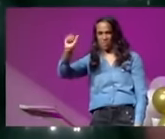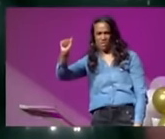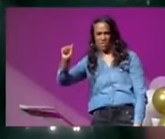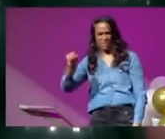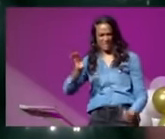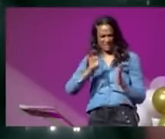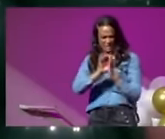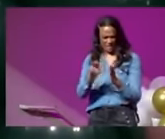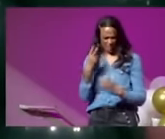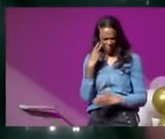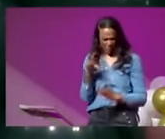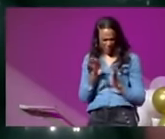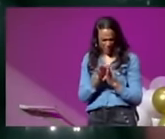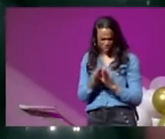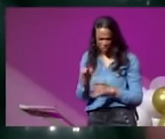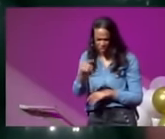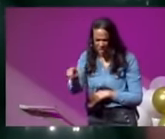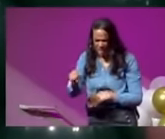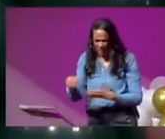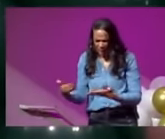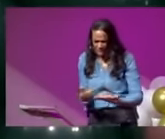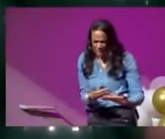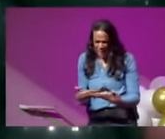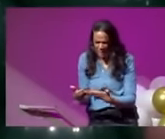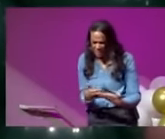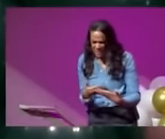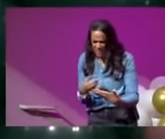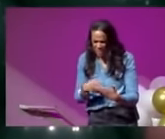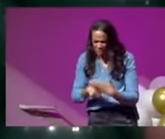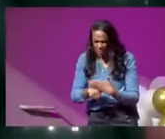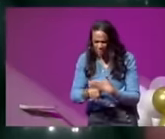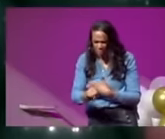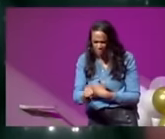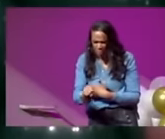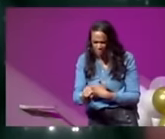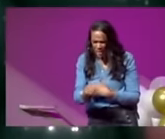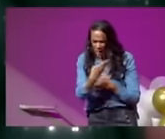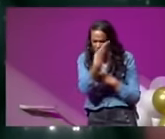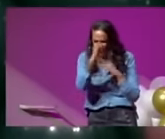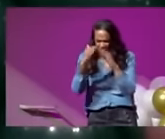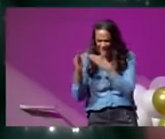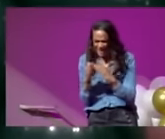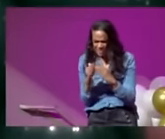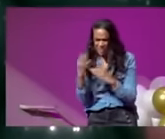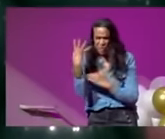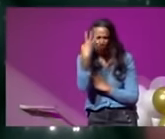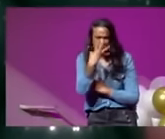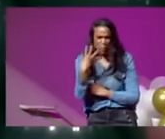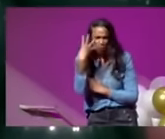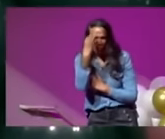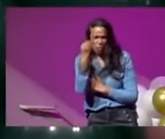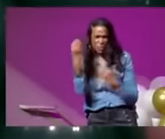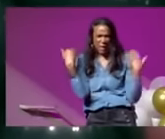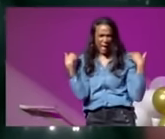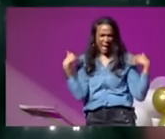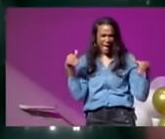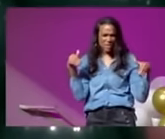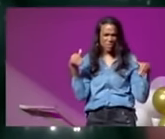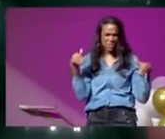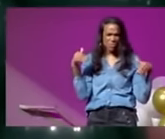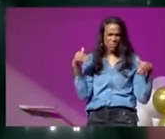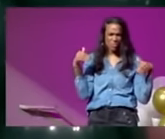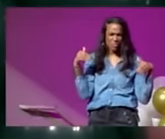in Bethlehem. Wait, not with a beautiful setting of shepherds and angels.